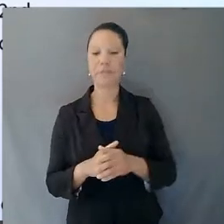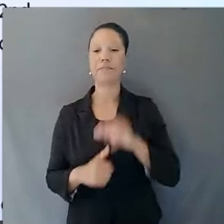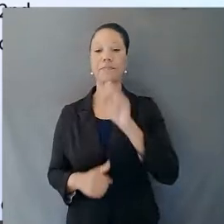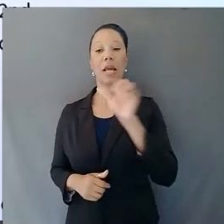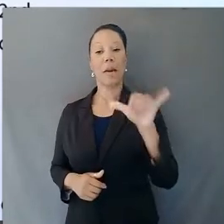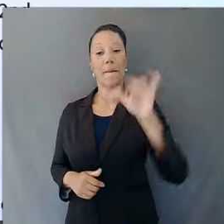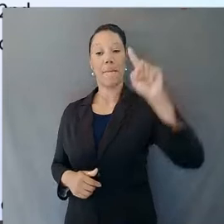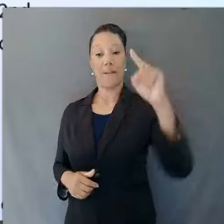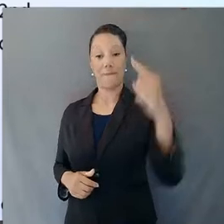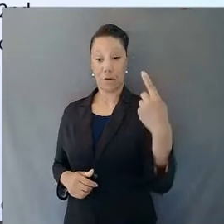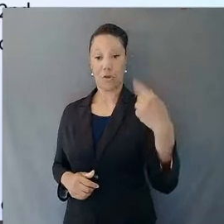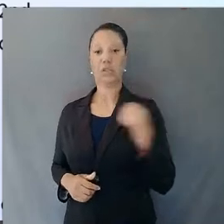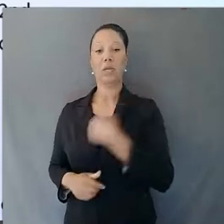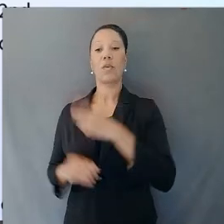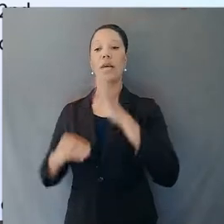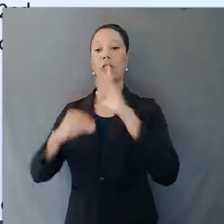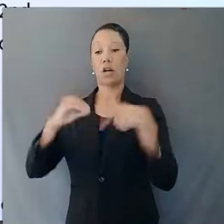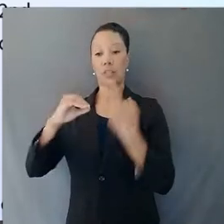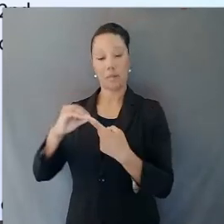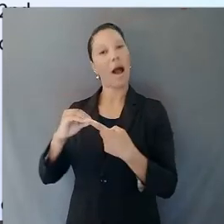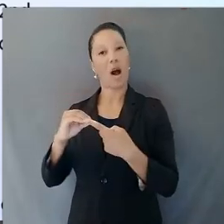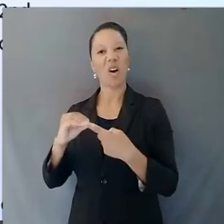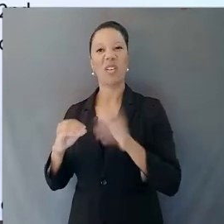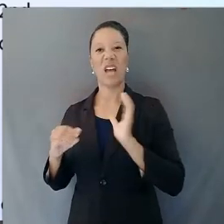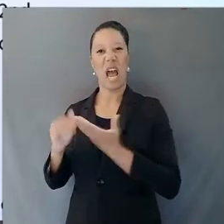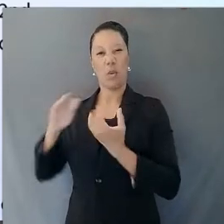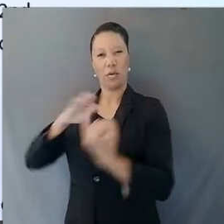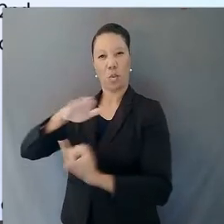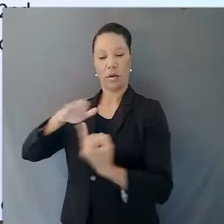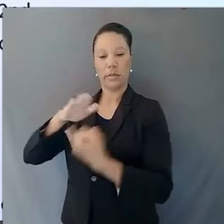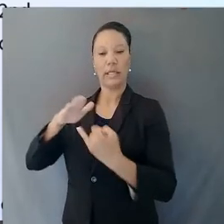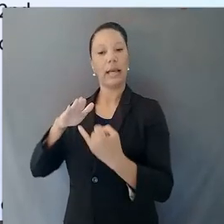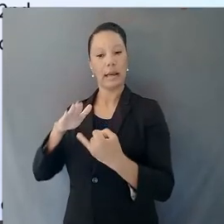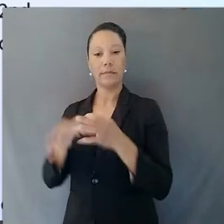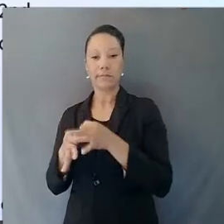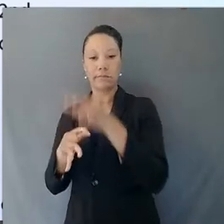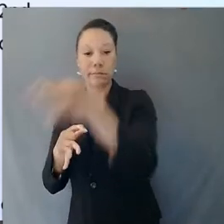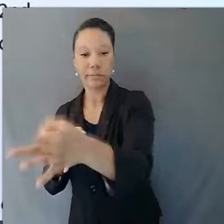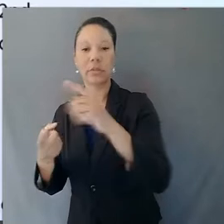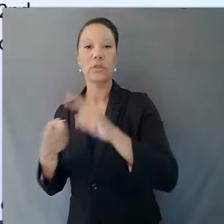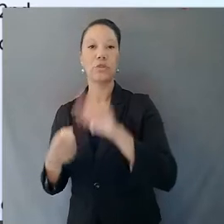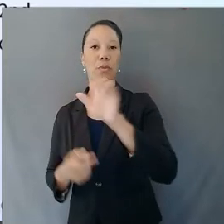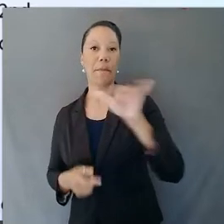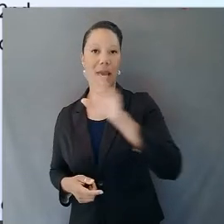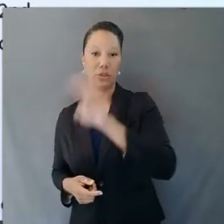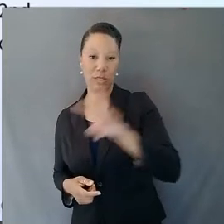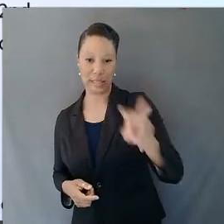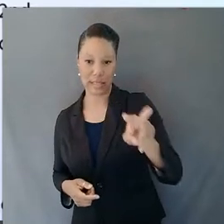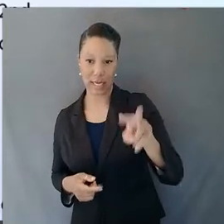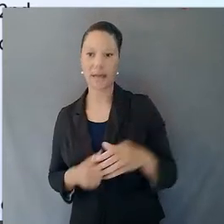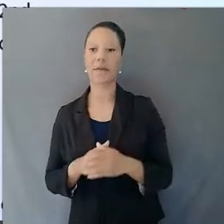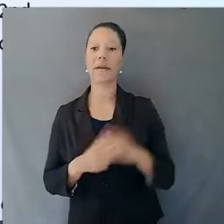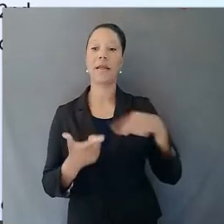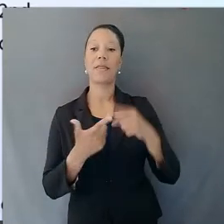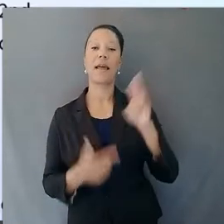supposed to go through May 22nd. We're still waiting to see if that's going to be changed or not. And then just yesterday,